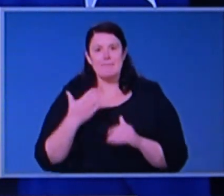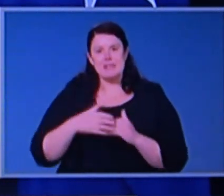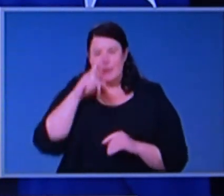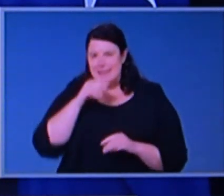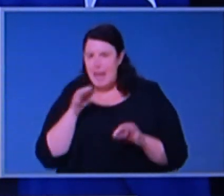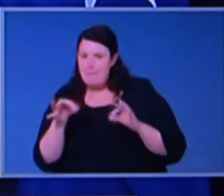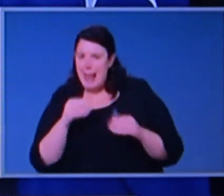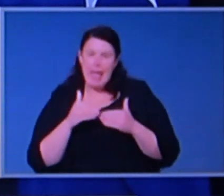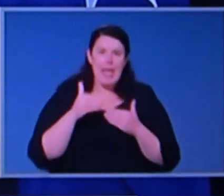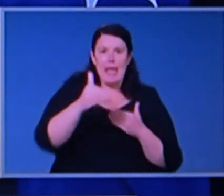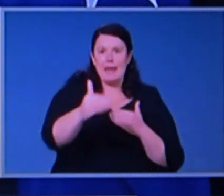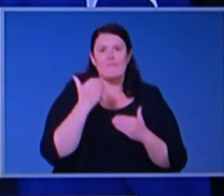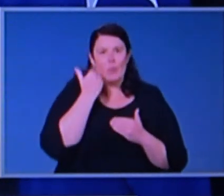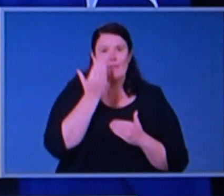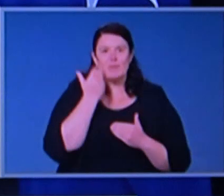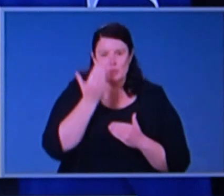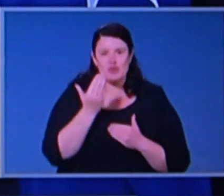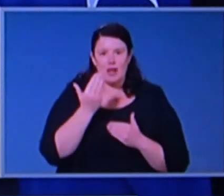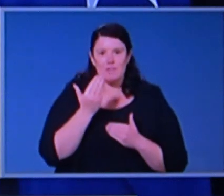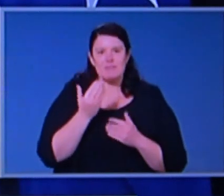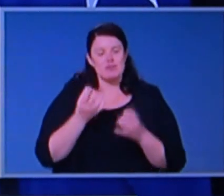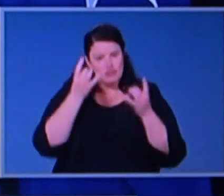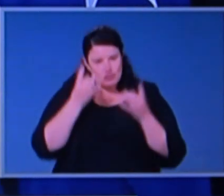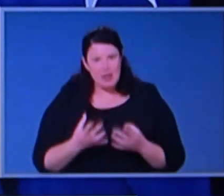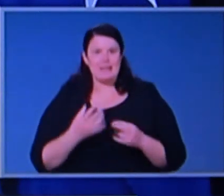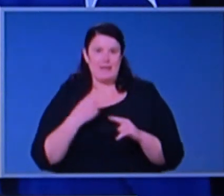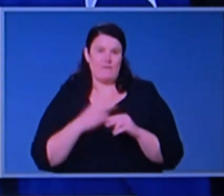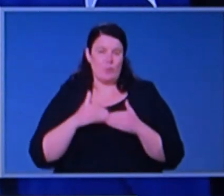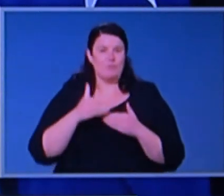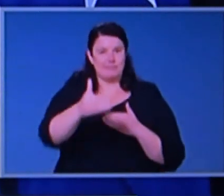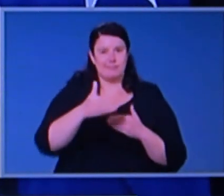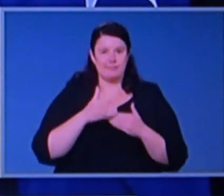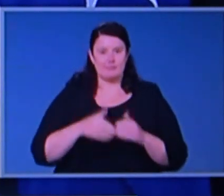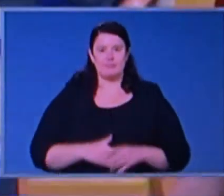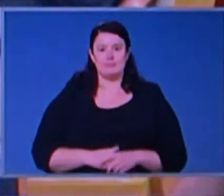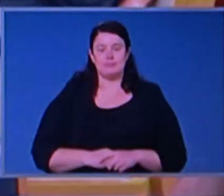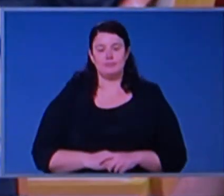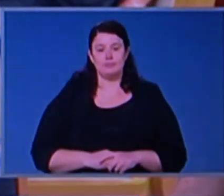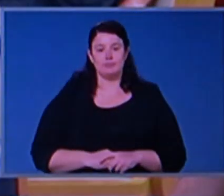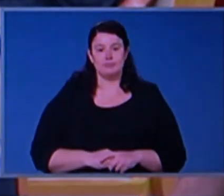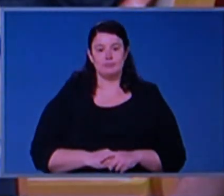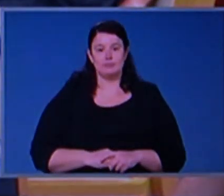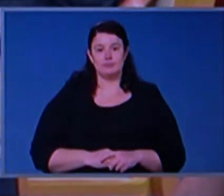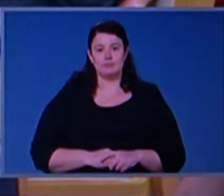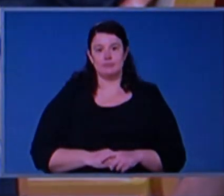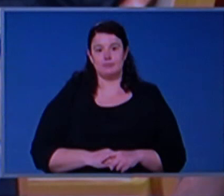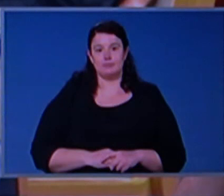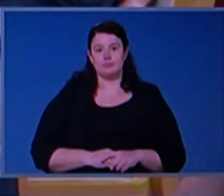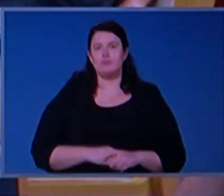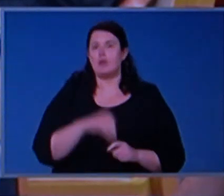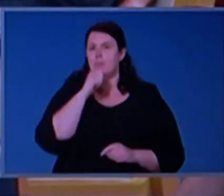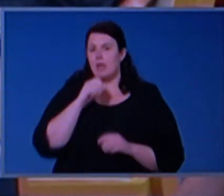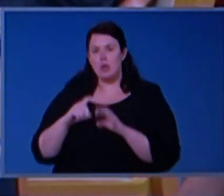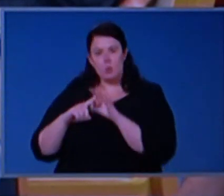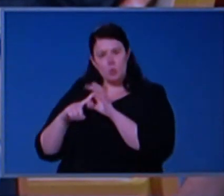that we're already taking right now that is getting us closer back to that point. Thanks for that. You mentioned in your opening